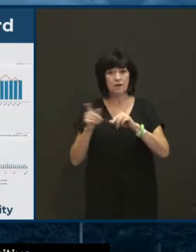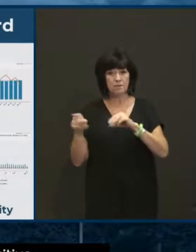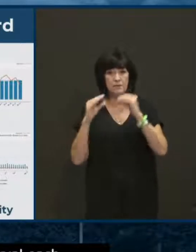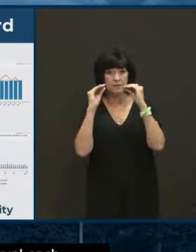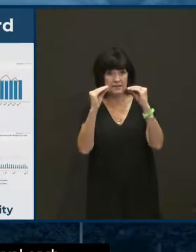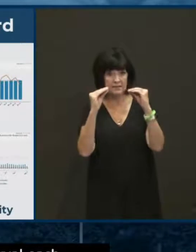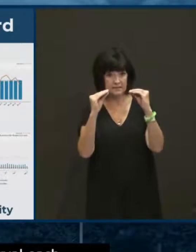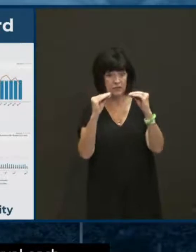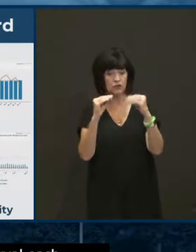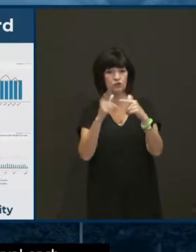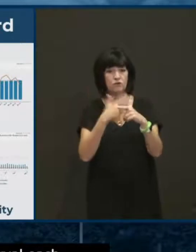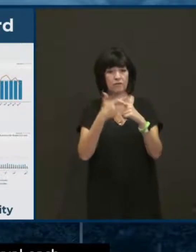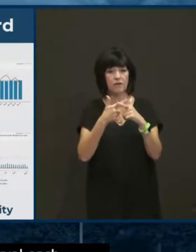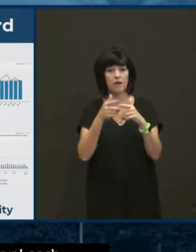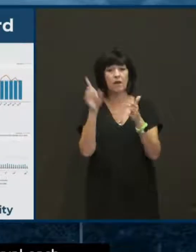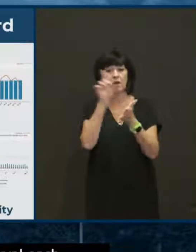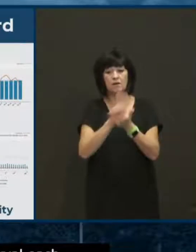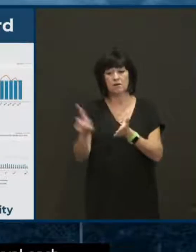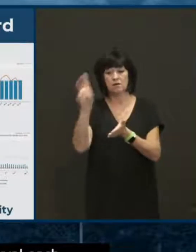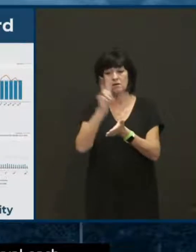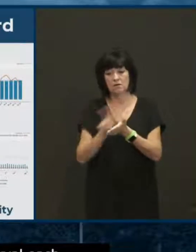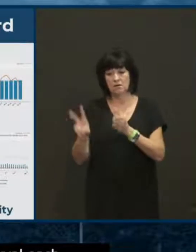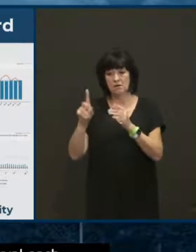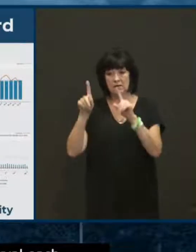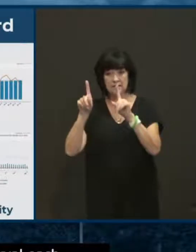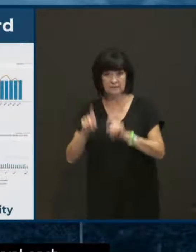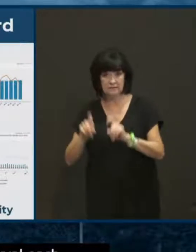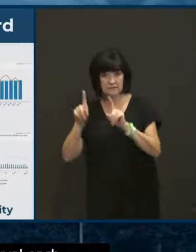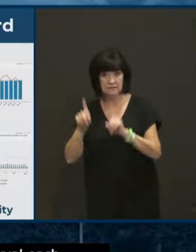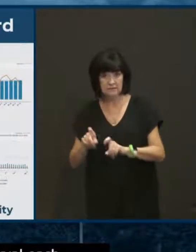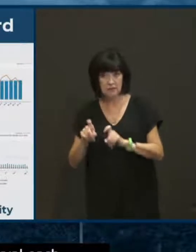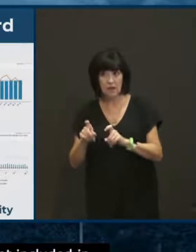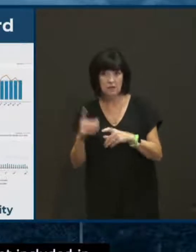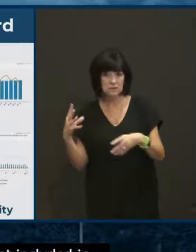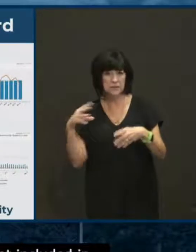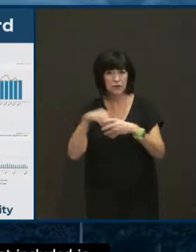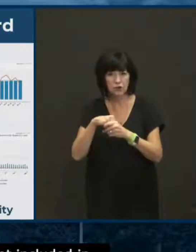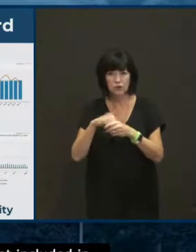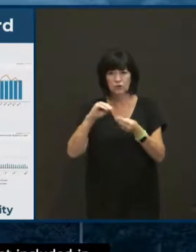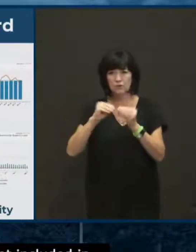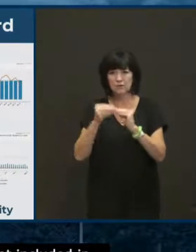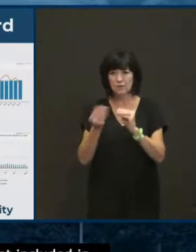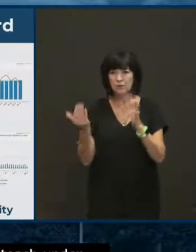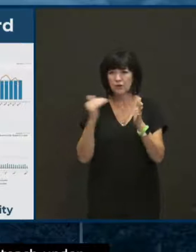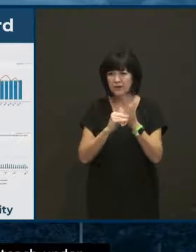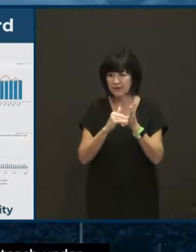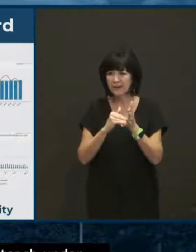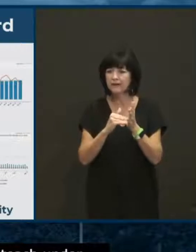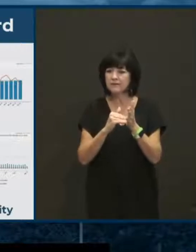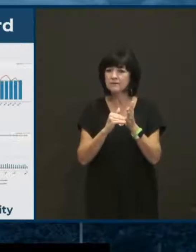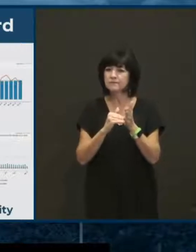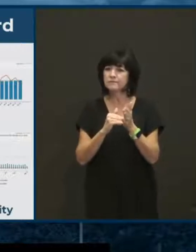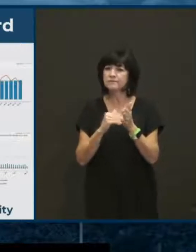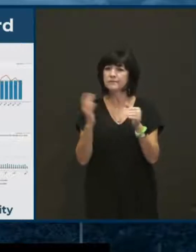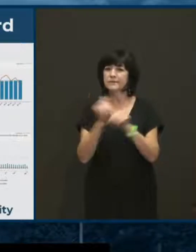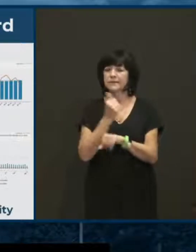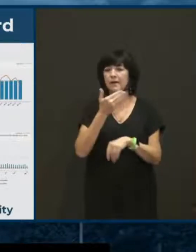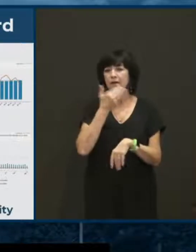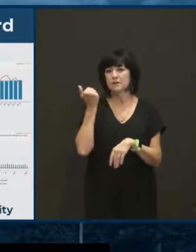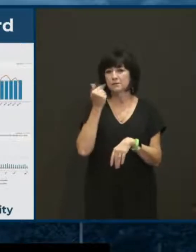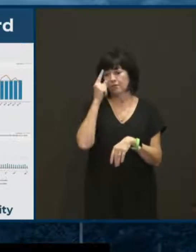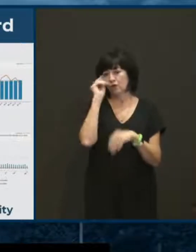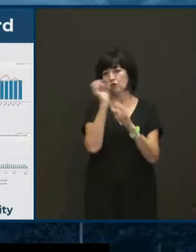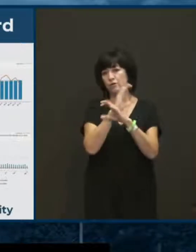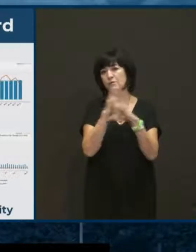way will not be included in the denominator. So if we look at both of those, we get a better picture of what that percent positive